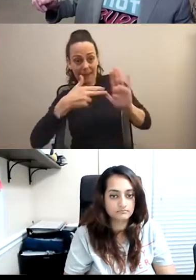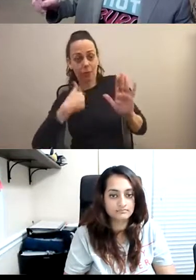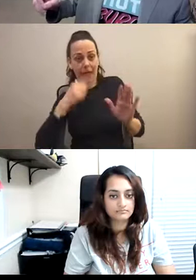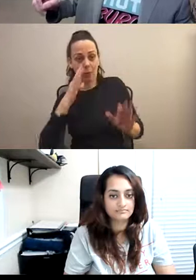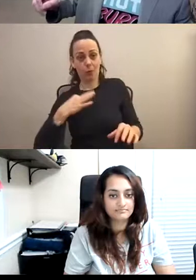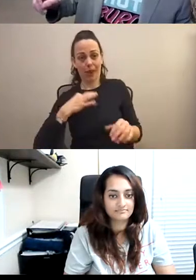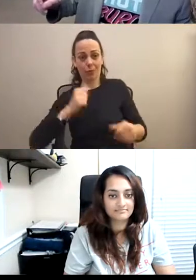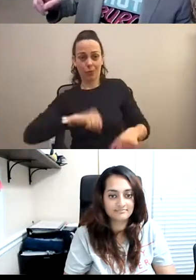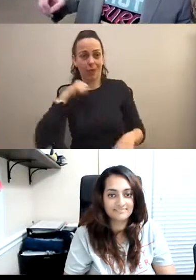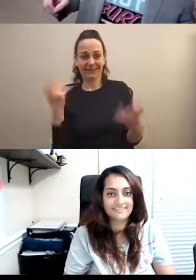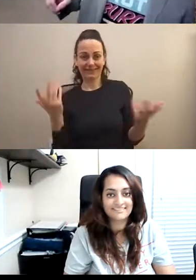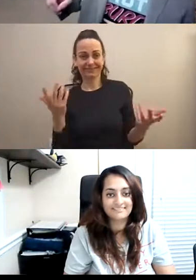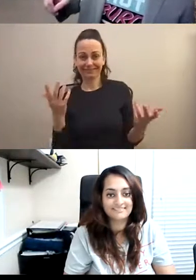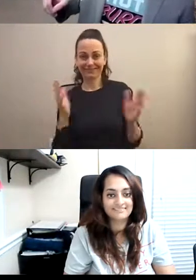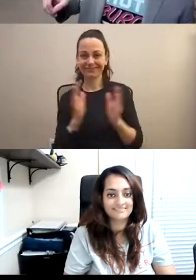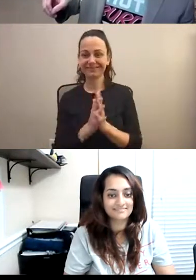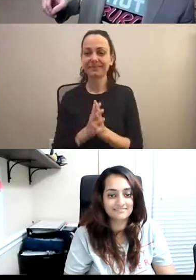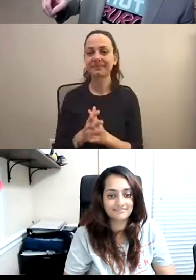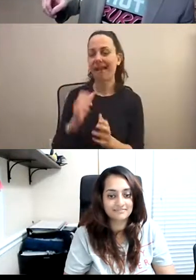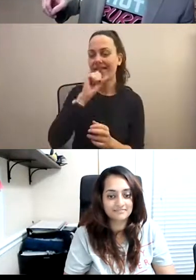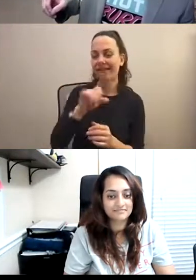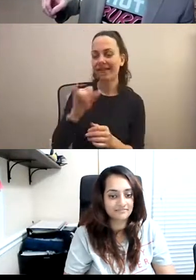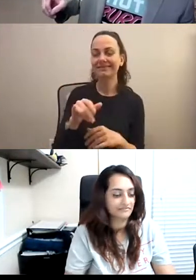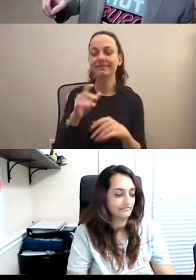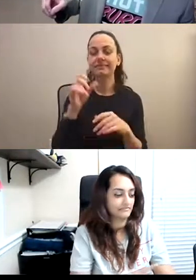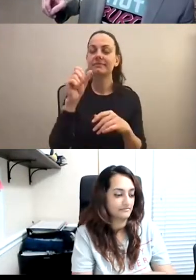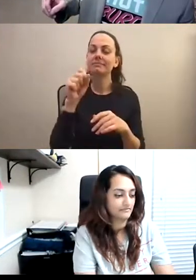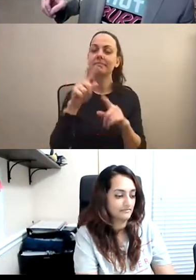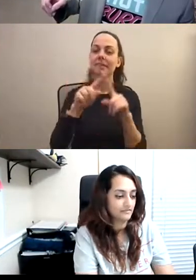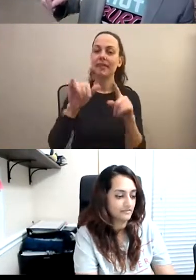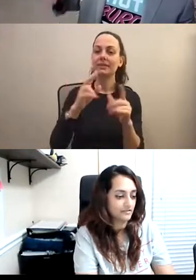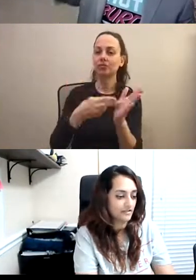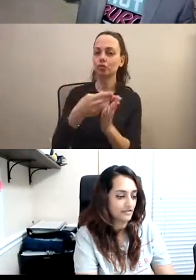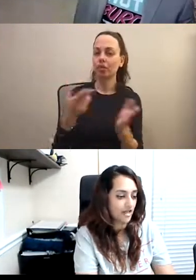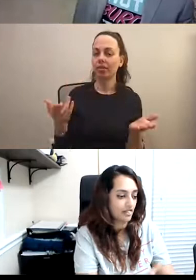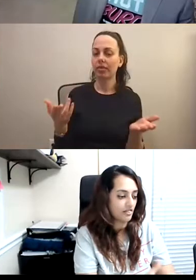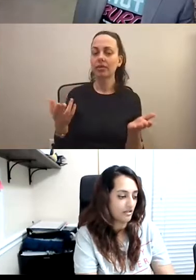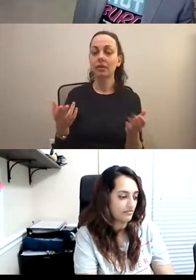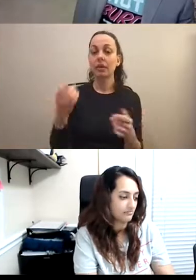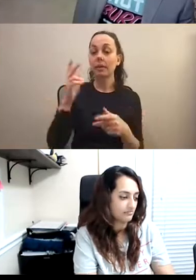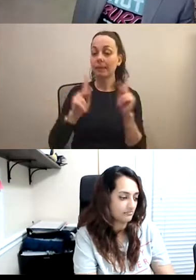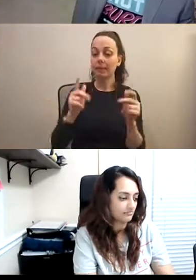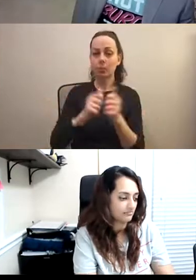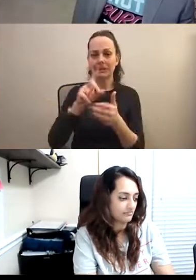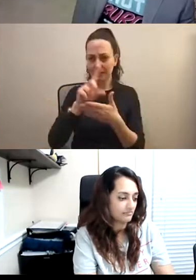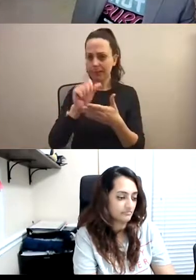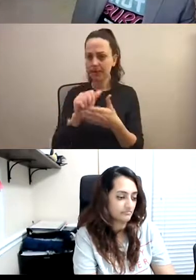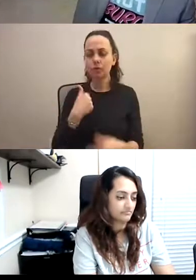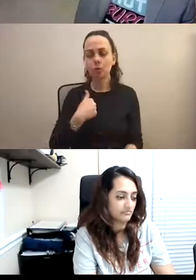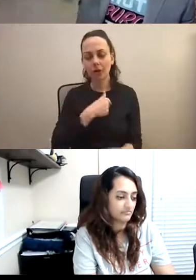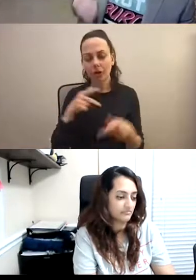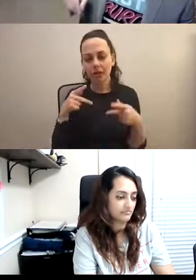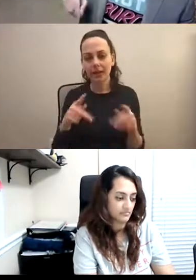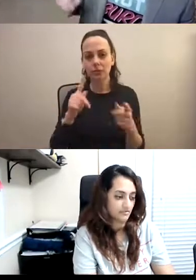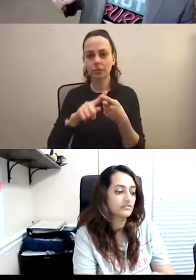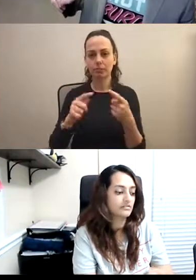I love it. You know, but that's the truth. And I feel like as people with disabilities, we're allowed to be